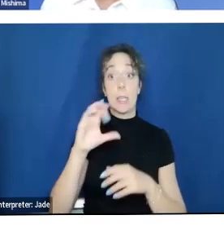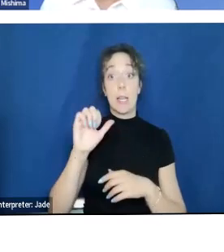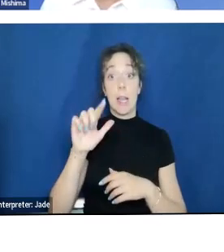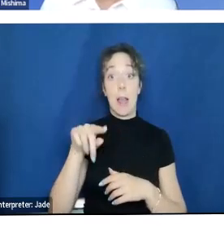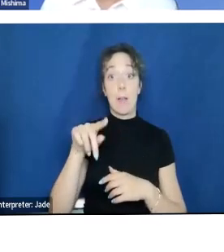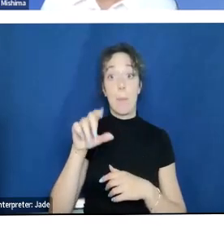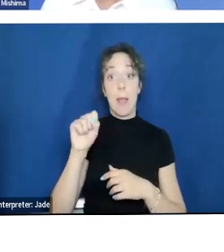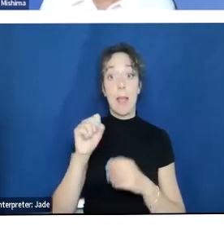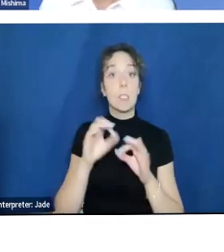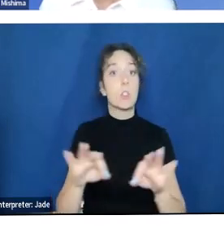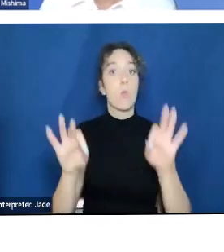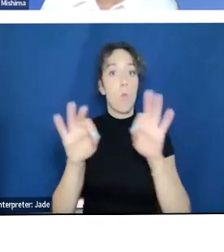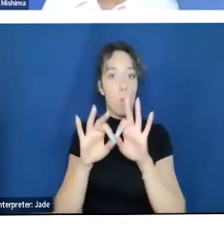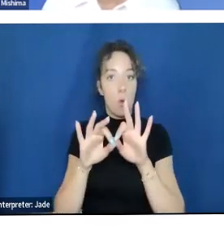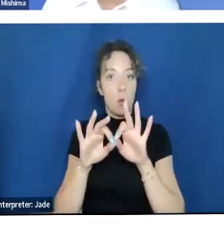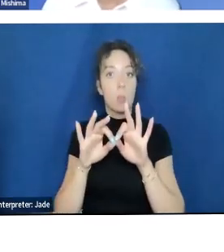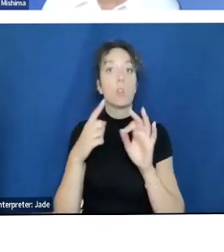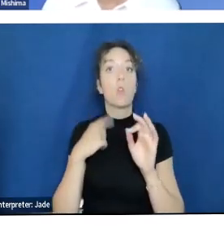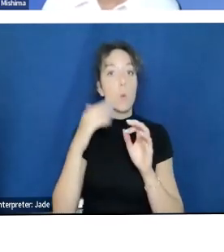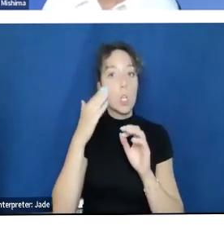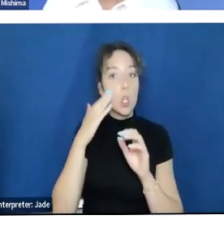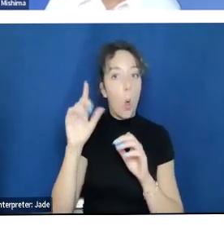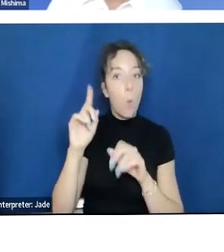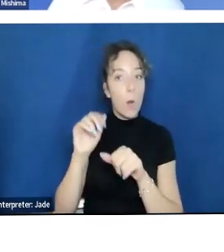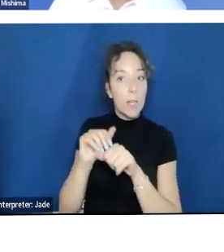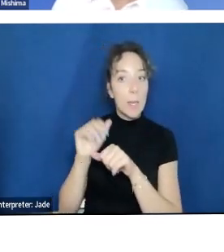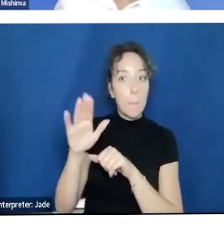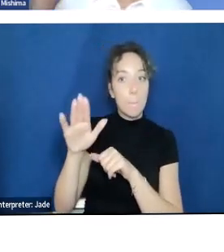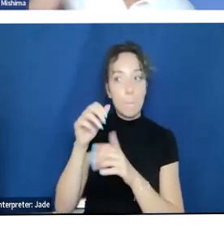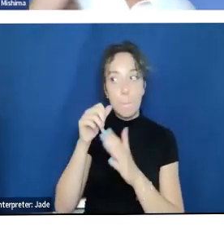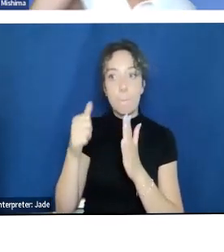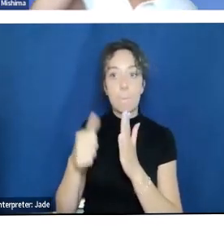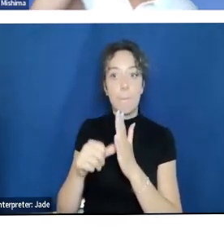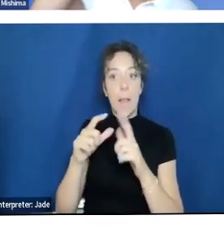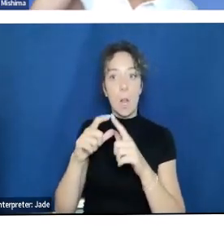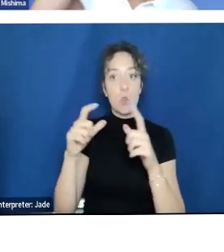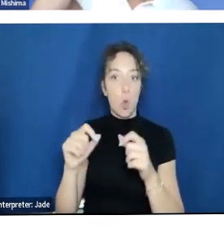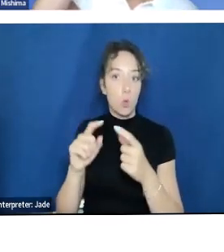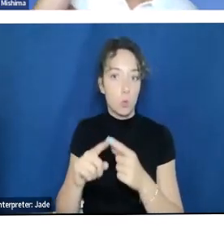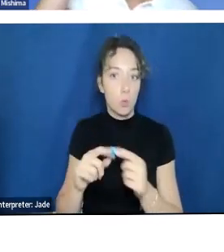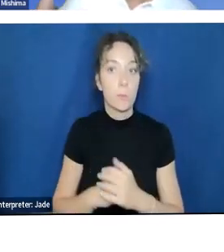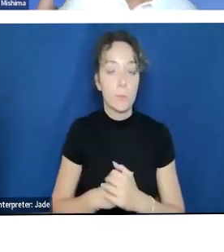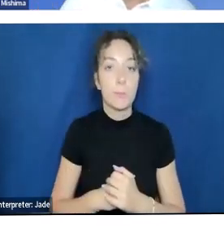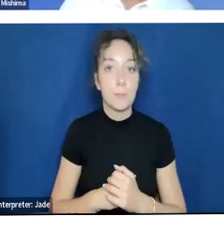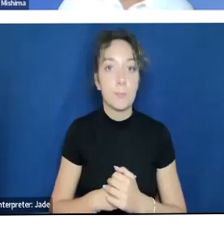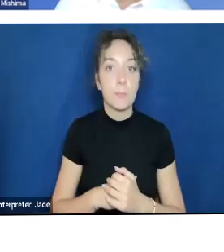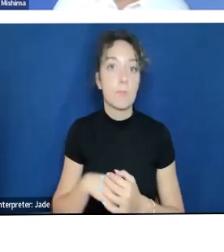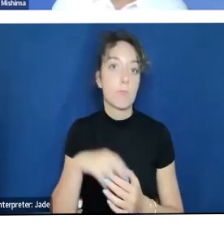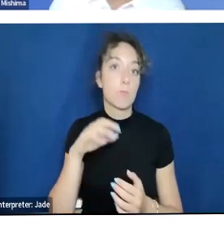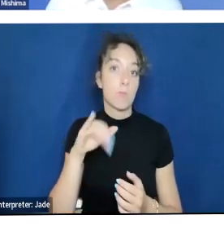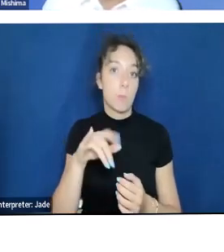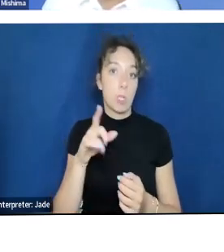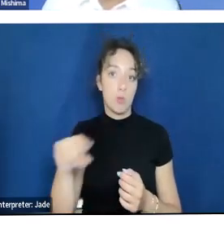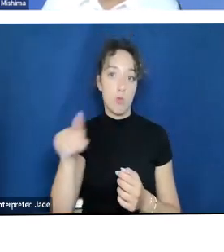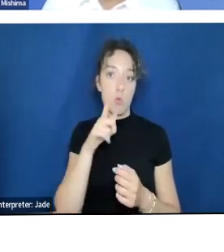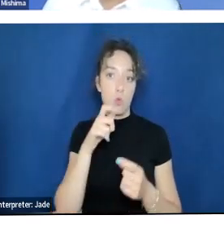that we know where to mail cards to. So those are the streamlined certified, and that's